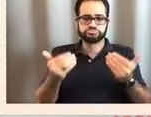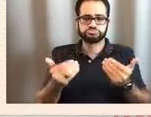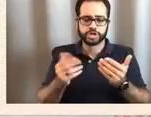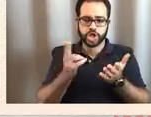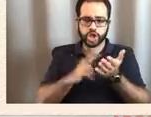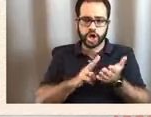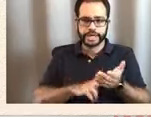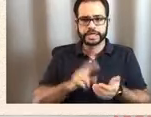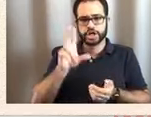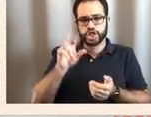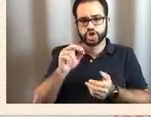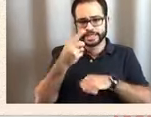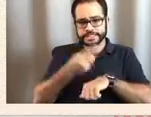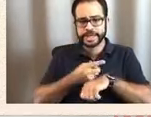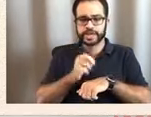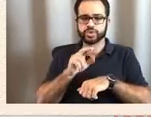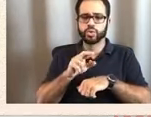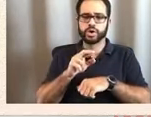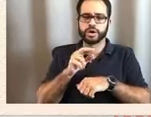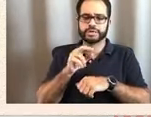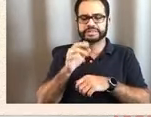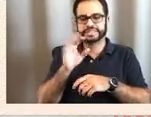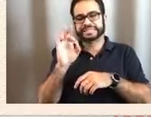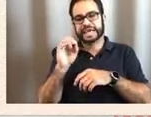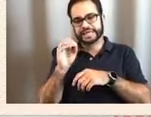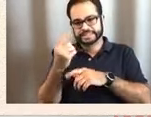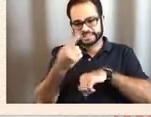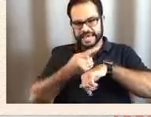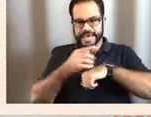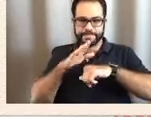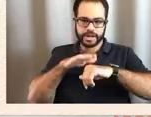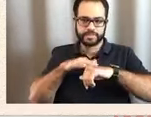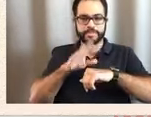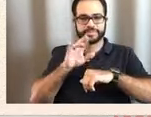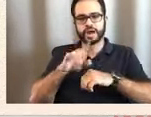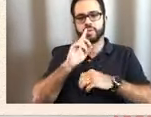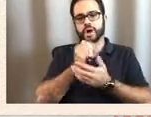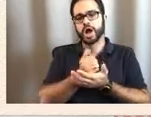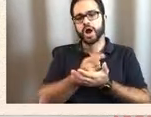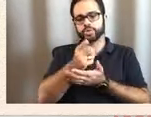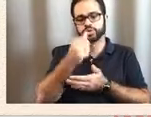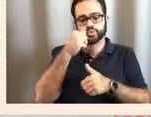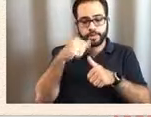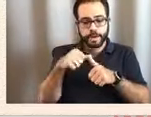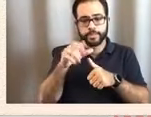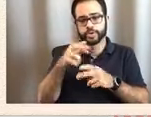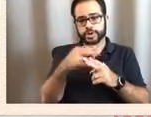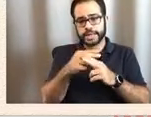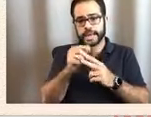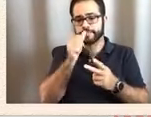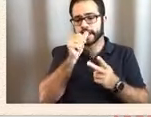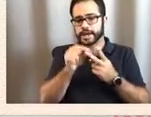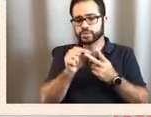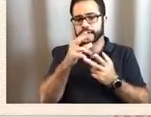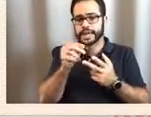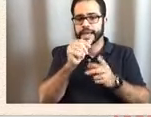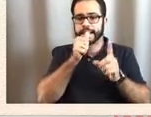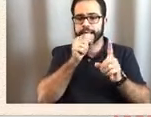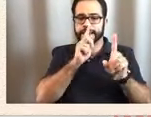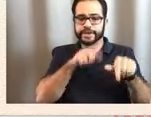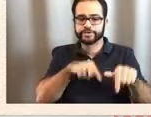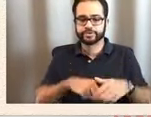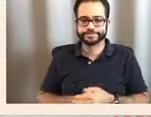at minimum every 90 days. This will assist you in remembering your username, password, and security answer.